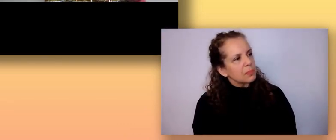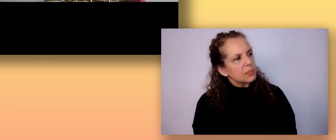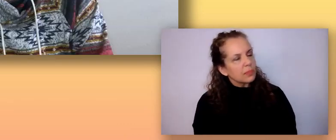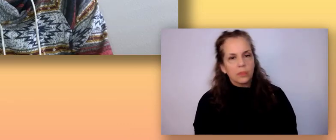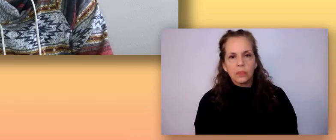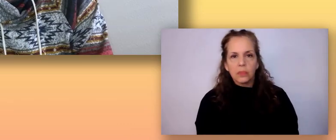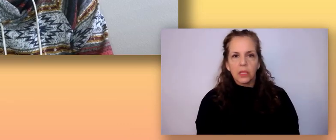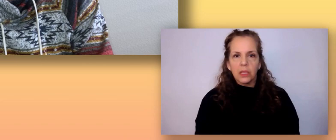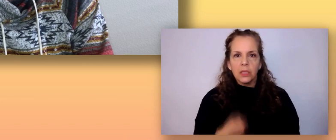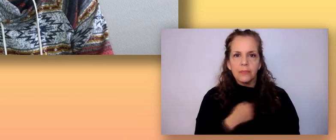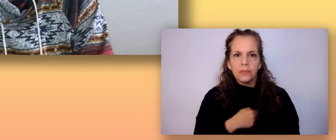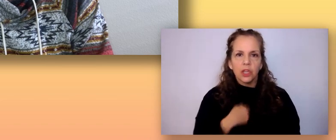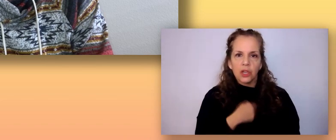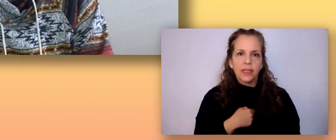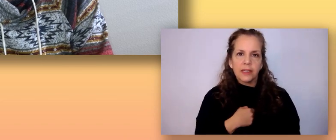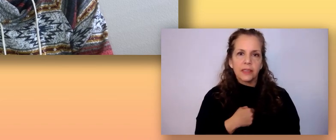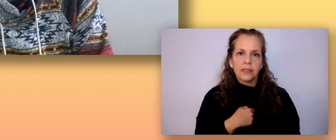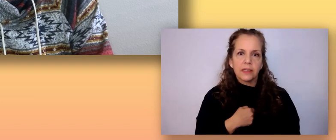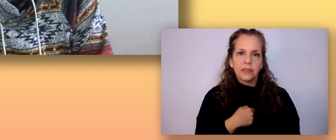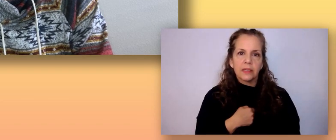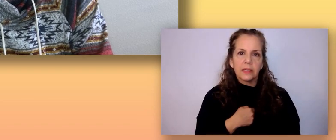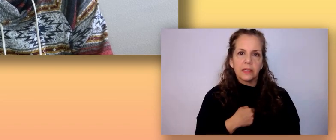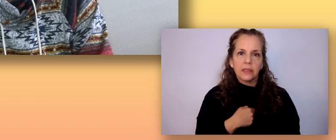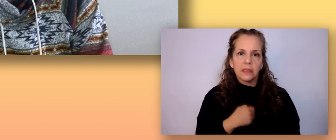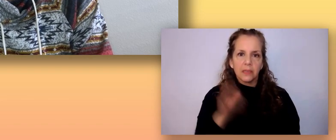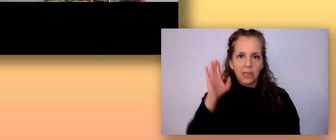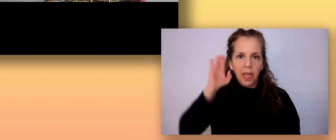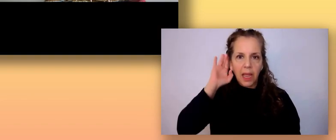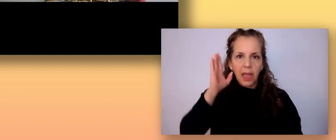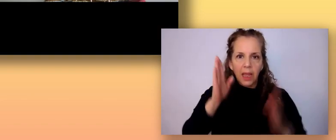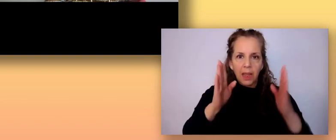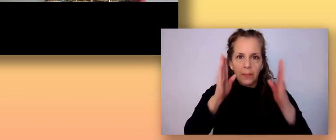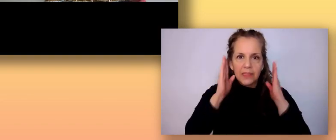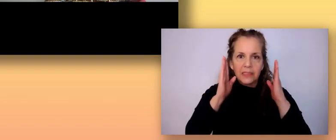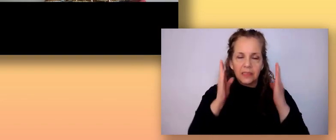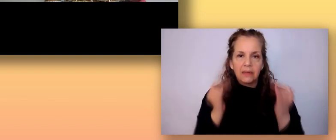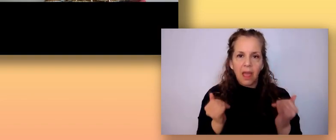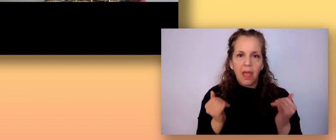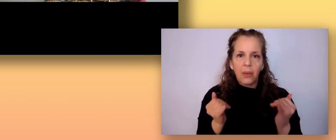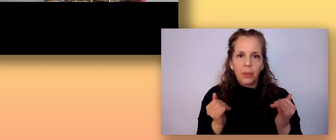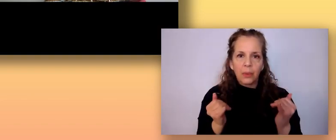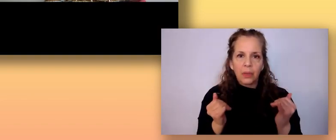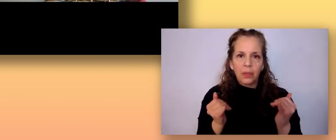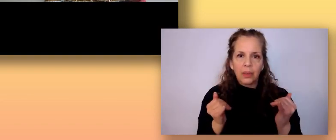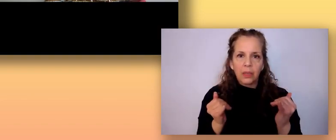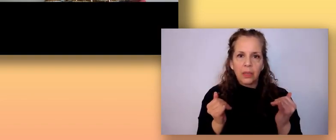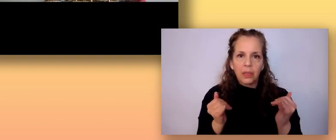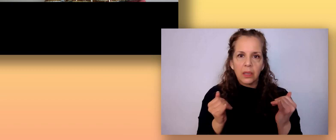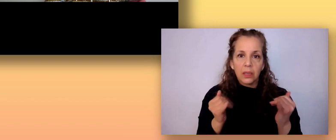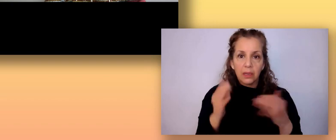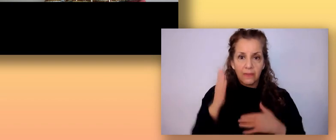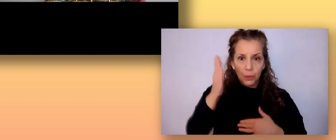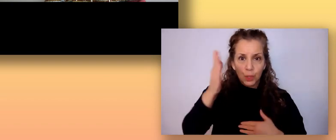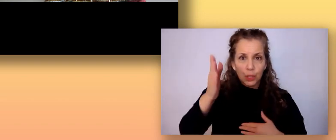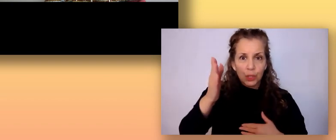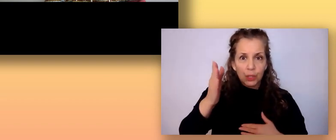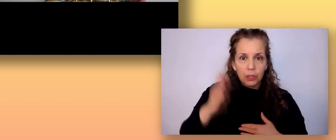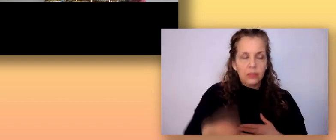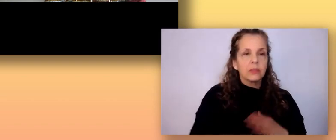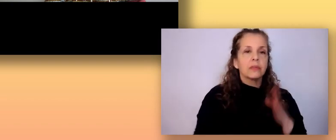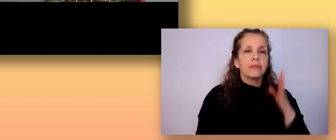Well, I'm sorry. I'm listening now. Next time. Next time.